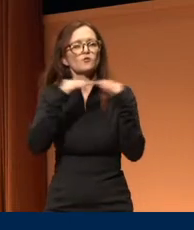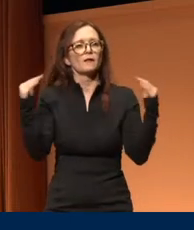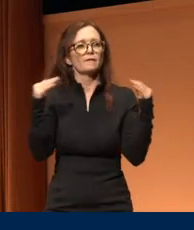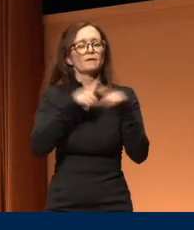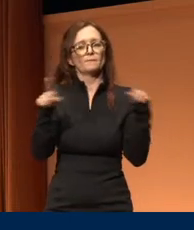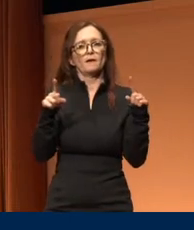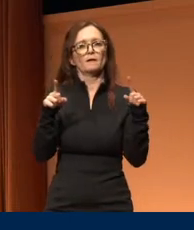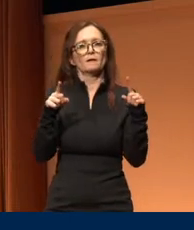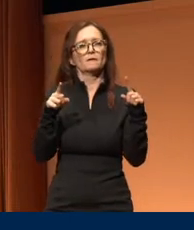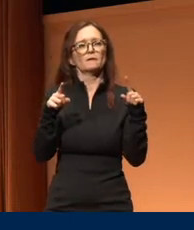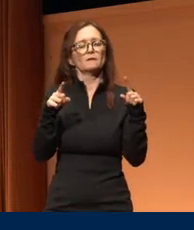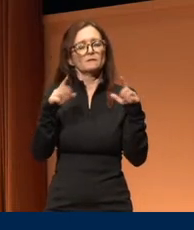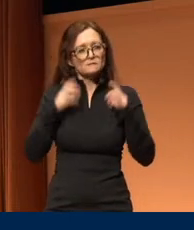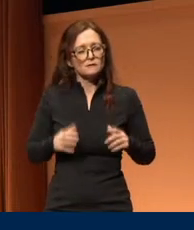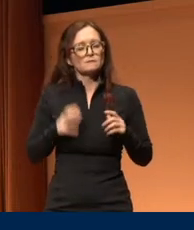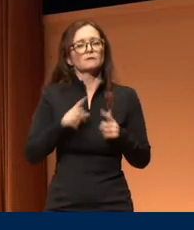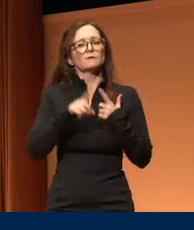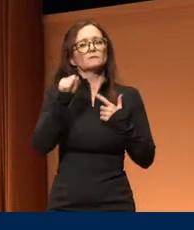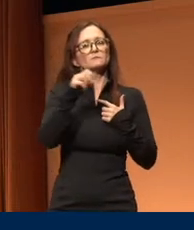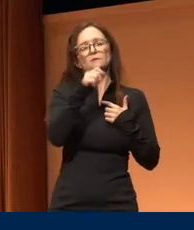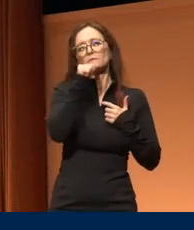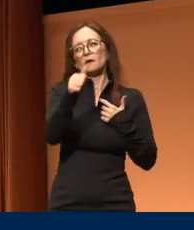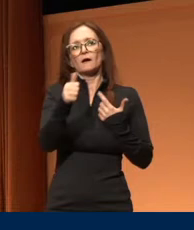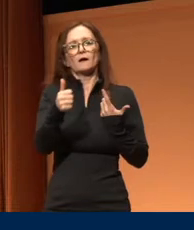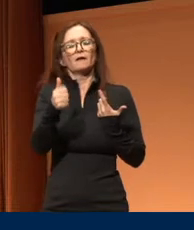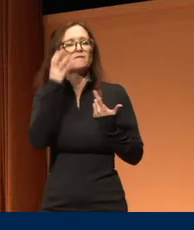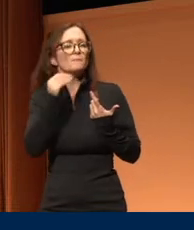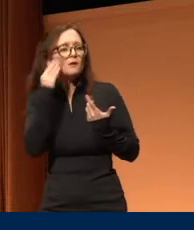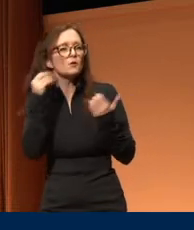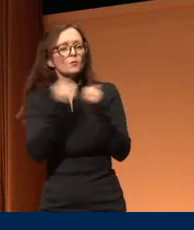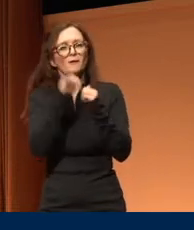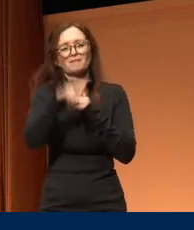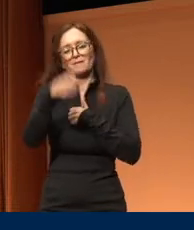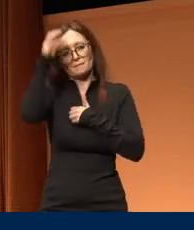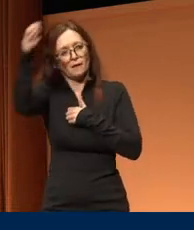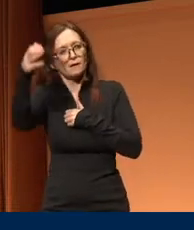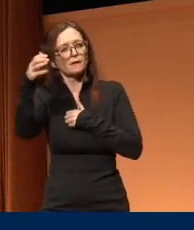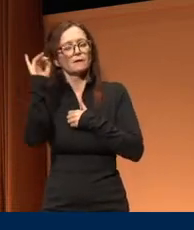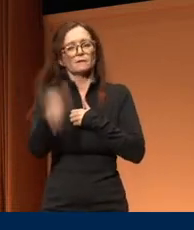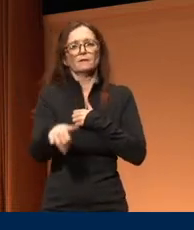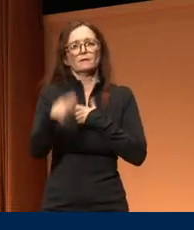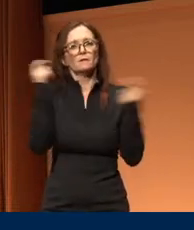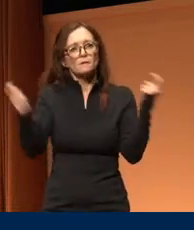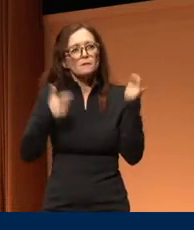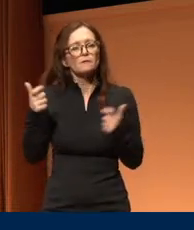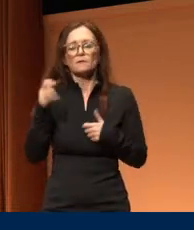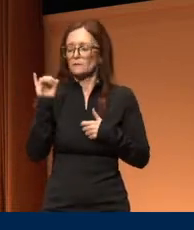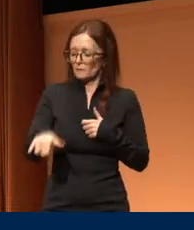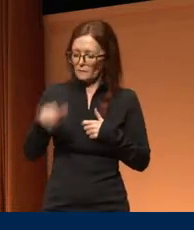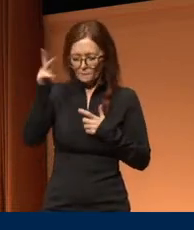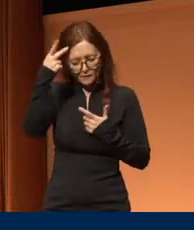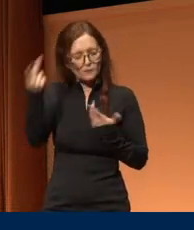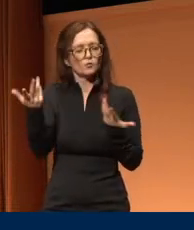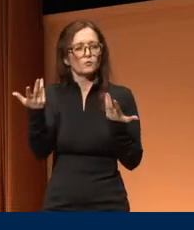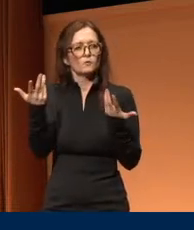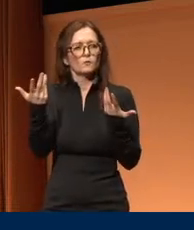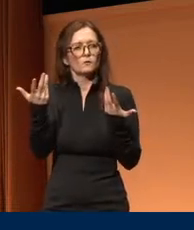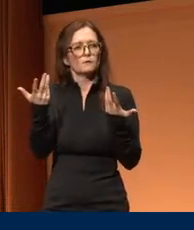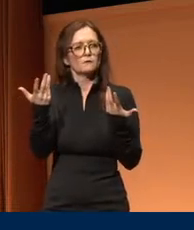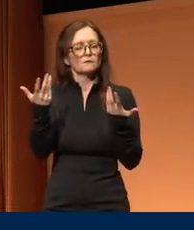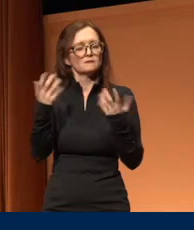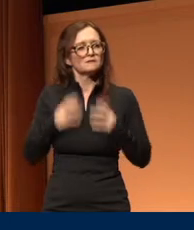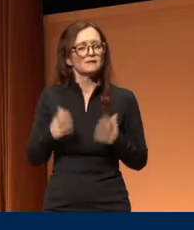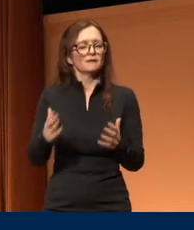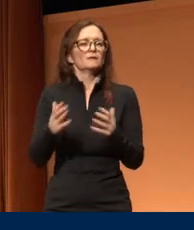So Citizens' Assemblies, for those of you who may not be familiar with the concept, are large, randomly selected bodies of